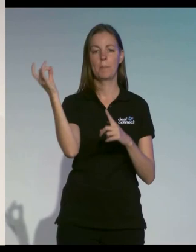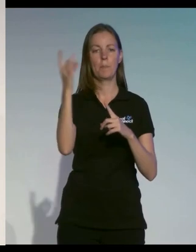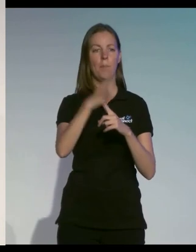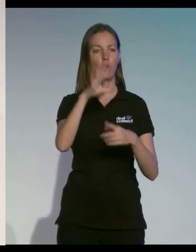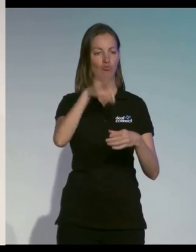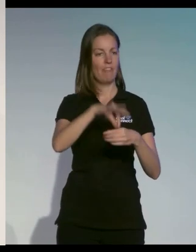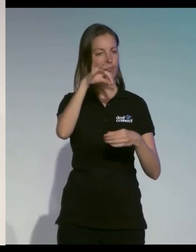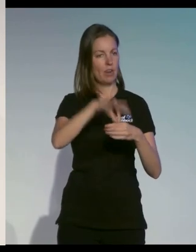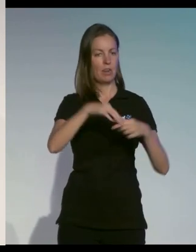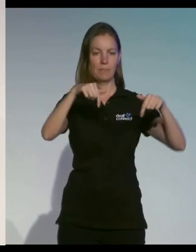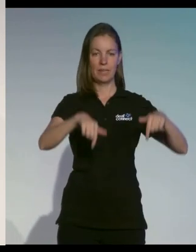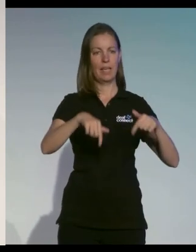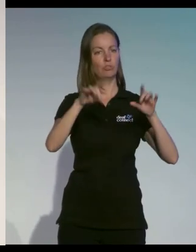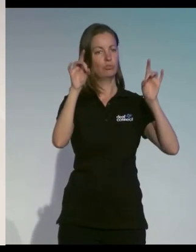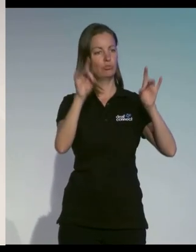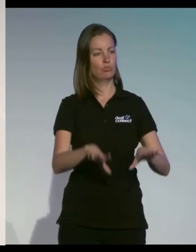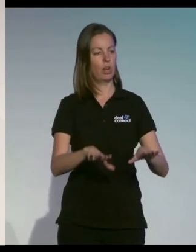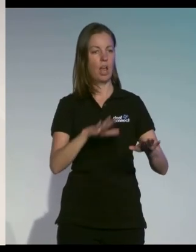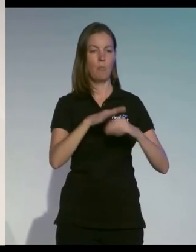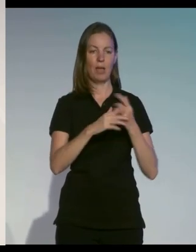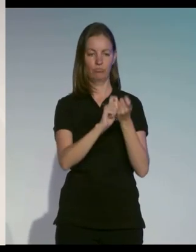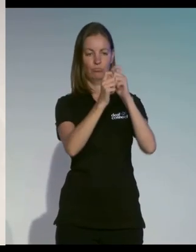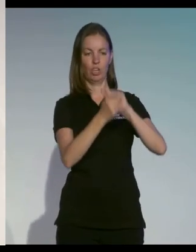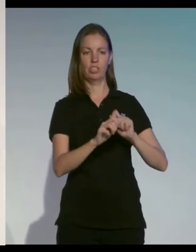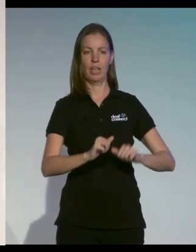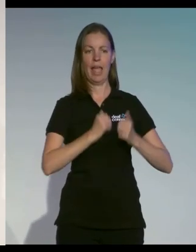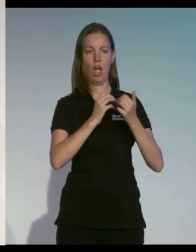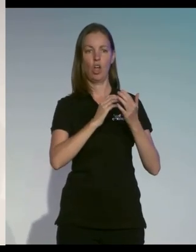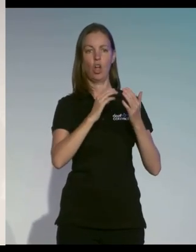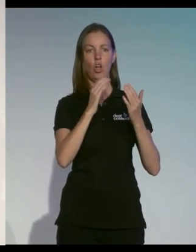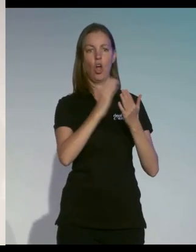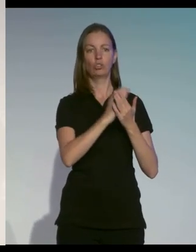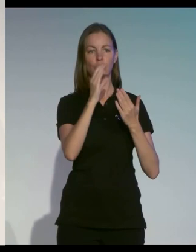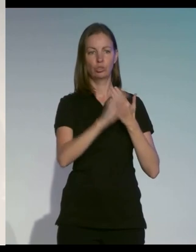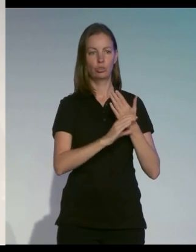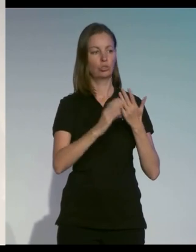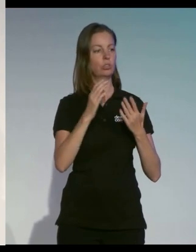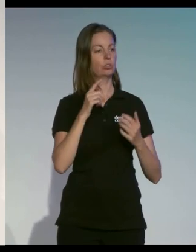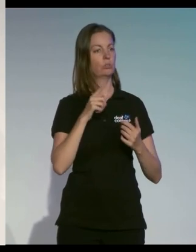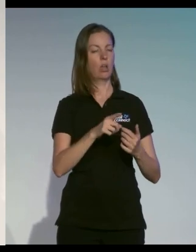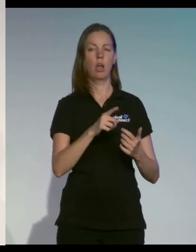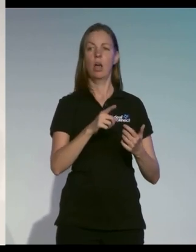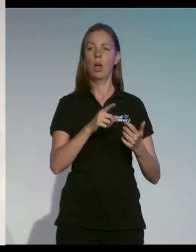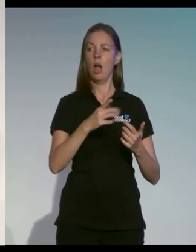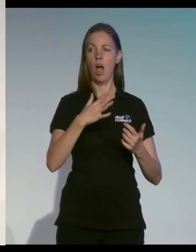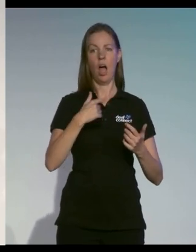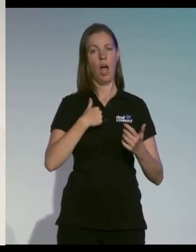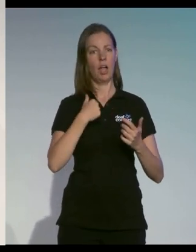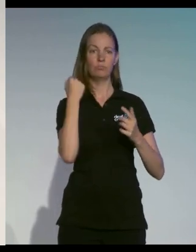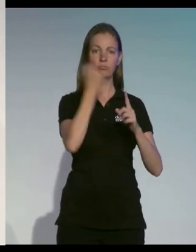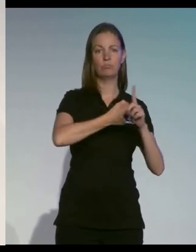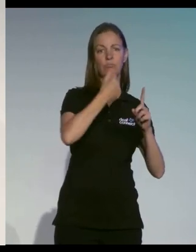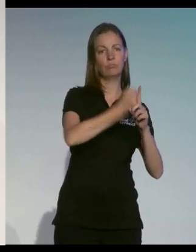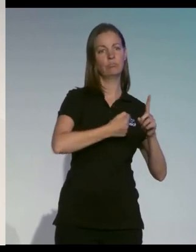this country about amending our constitution, and I feel as strongly about getting a yes in this referendum as I did about getting a yes in